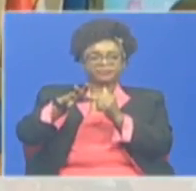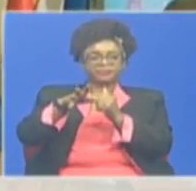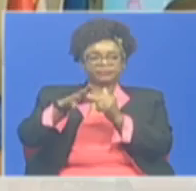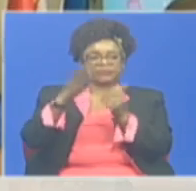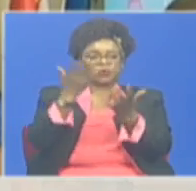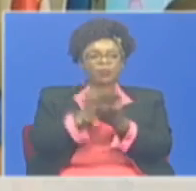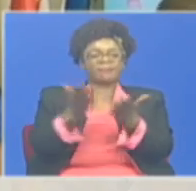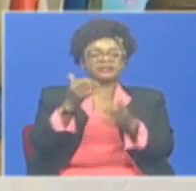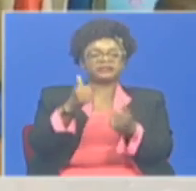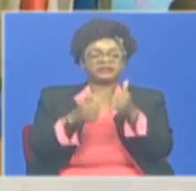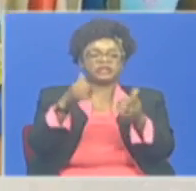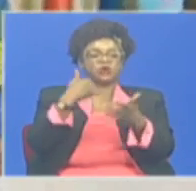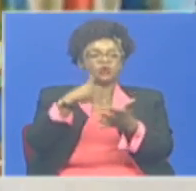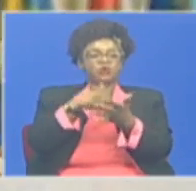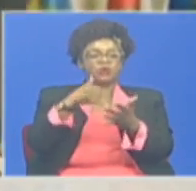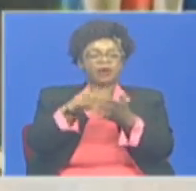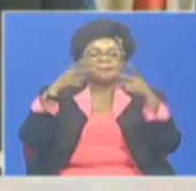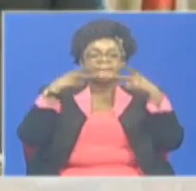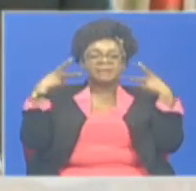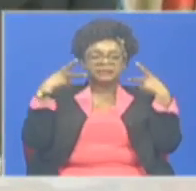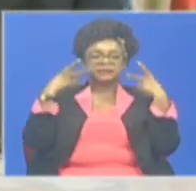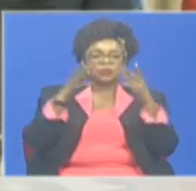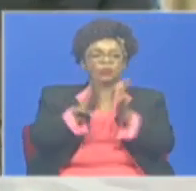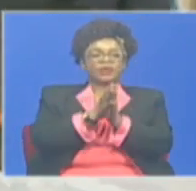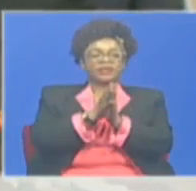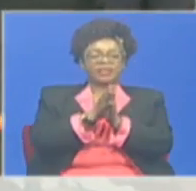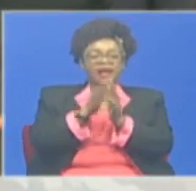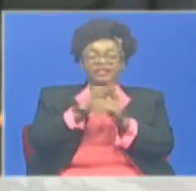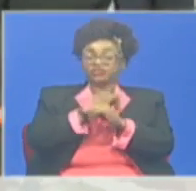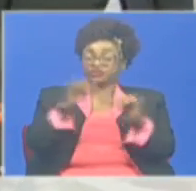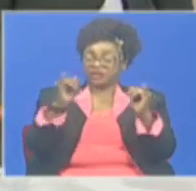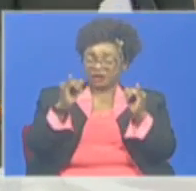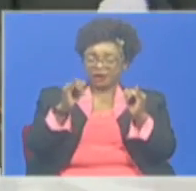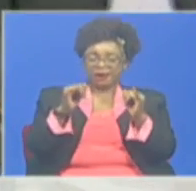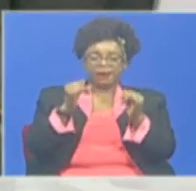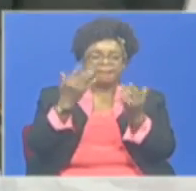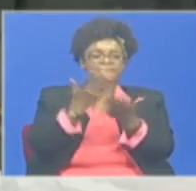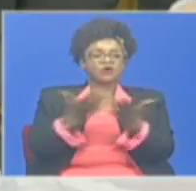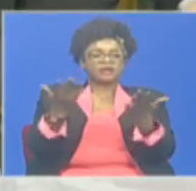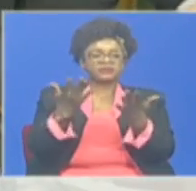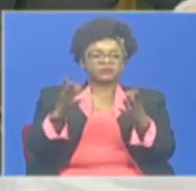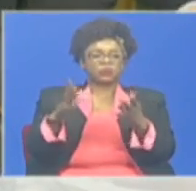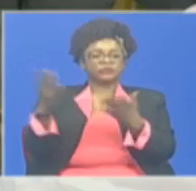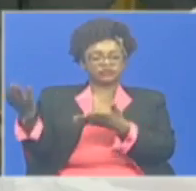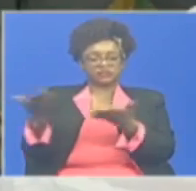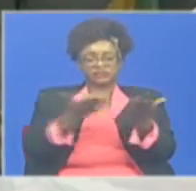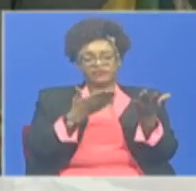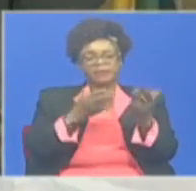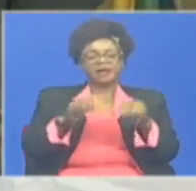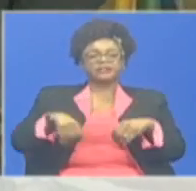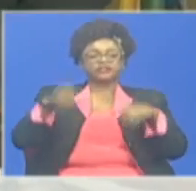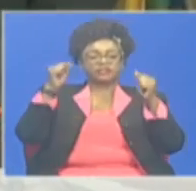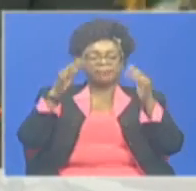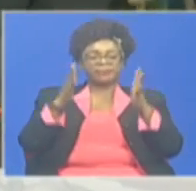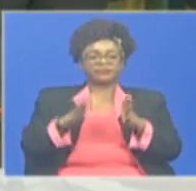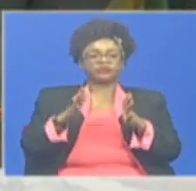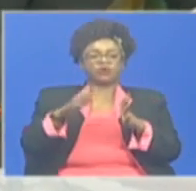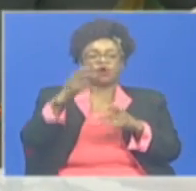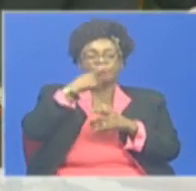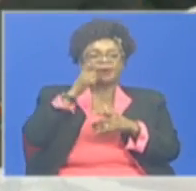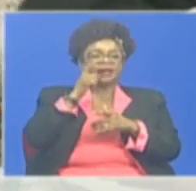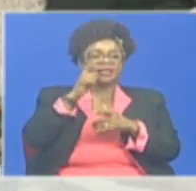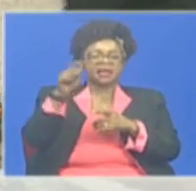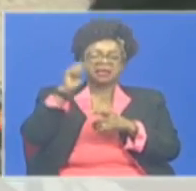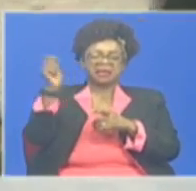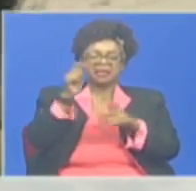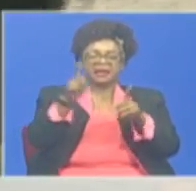which include masks and hygiene products, was received by the Council of Governors Chairperson Wycliffe Oparanya. Kenya, like other